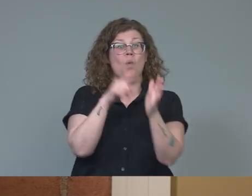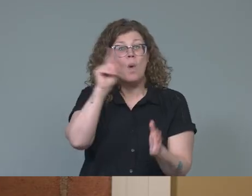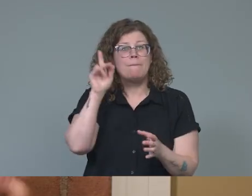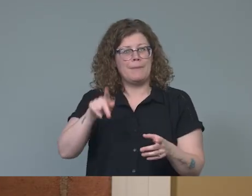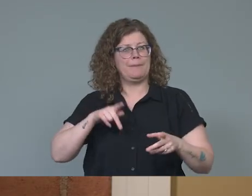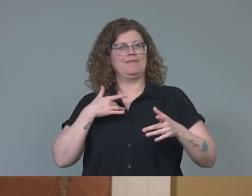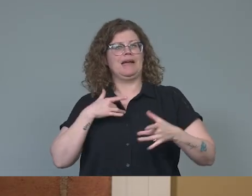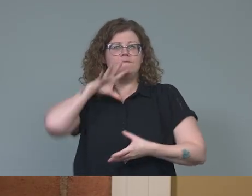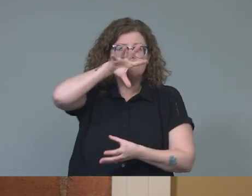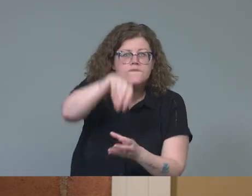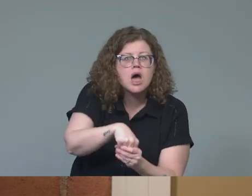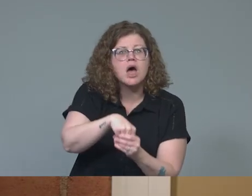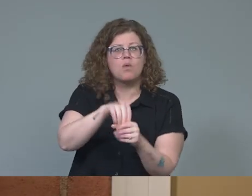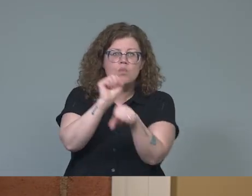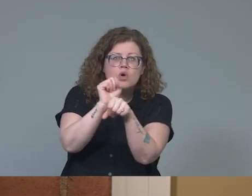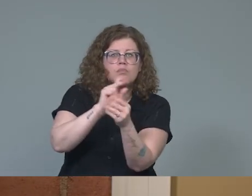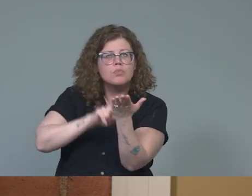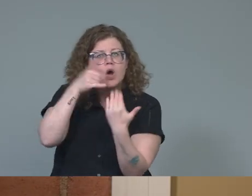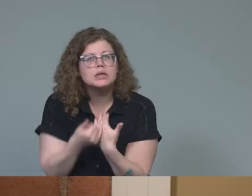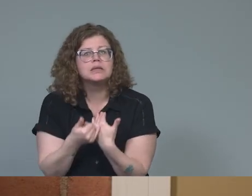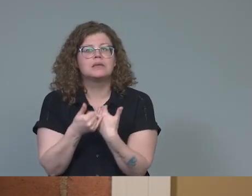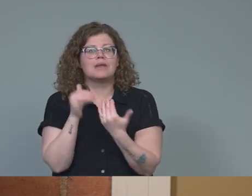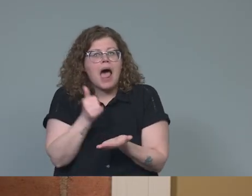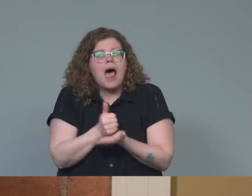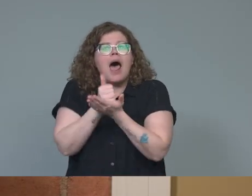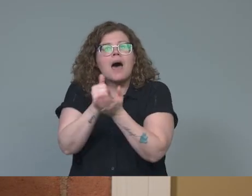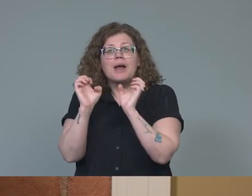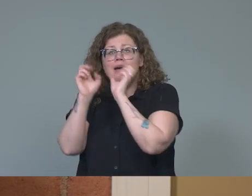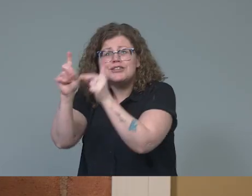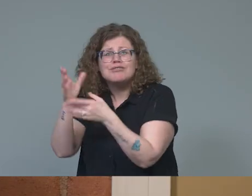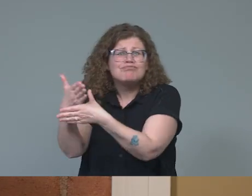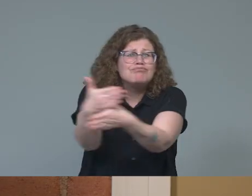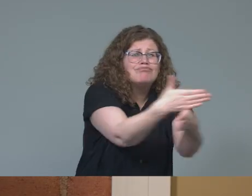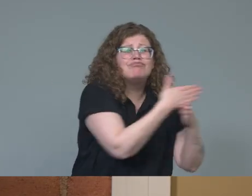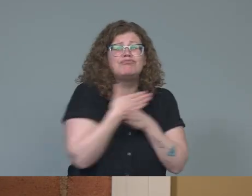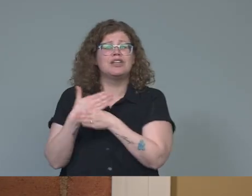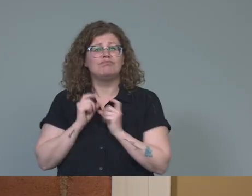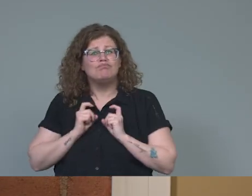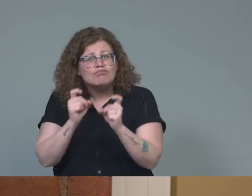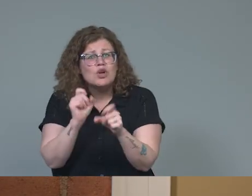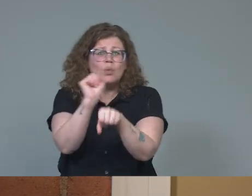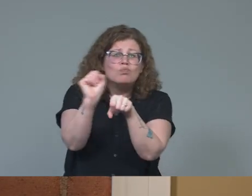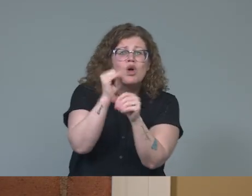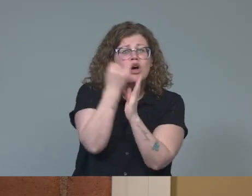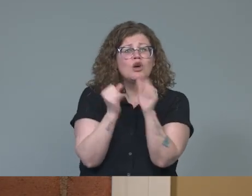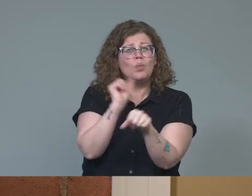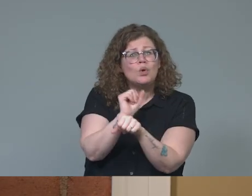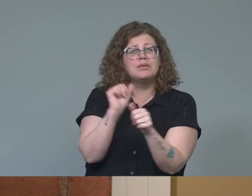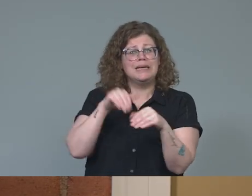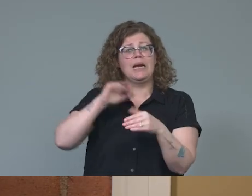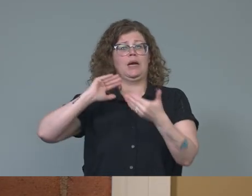engage the community, they do some exciting things that enhance the public realm, and they also need assistance along the way. All